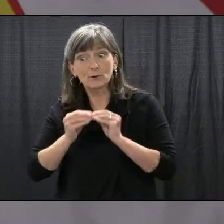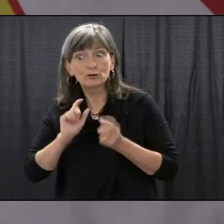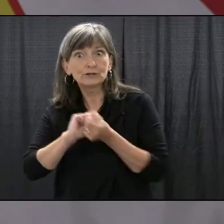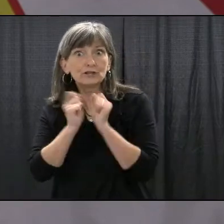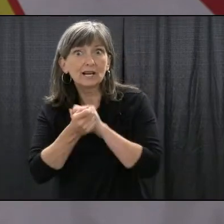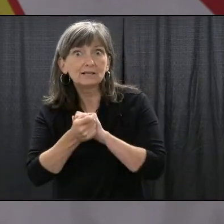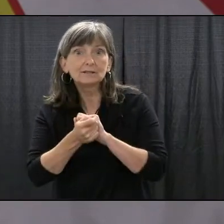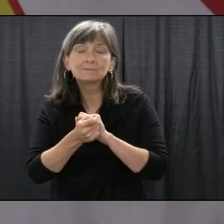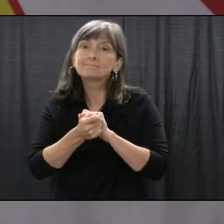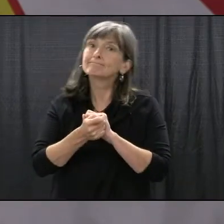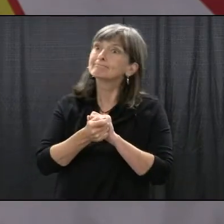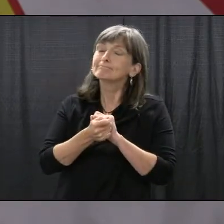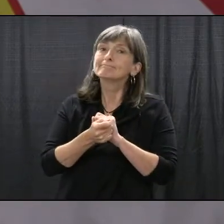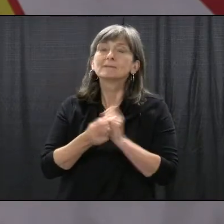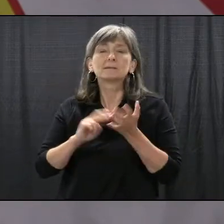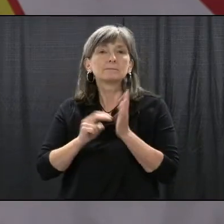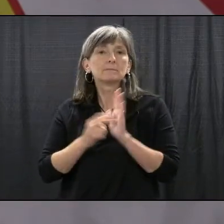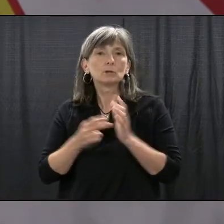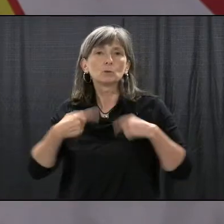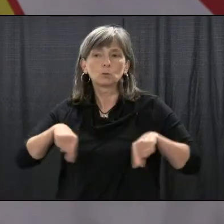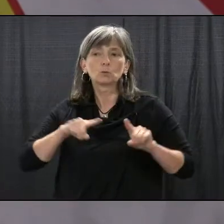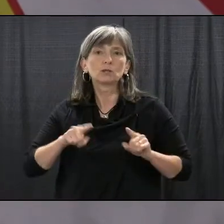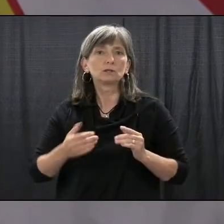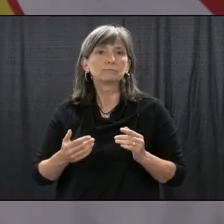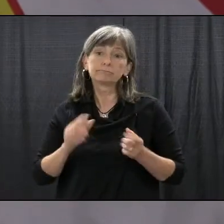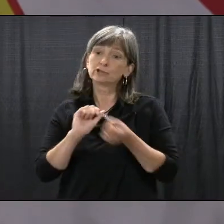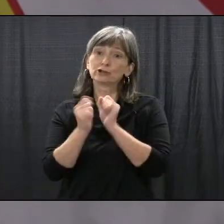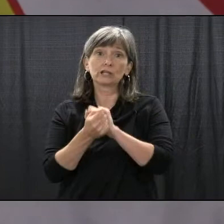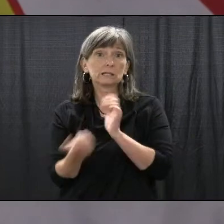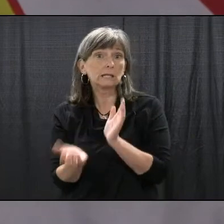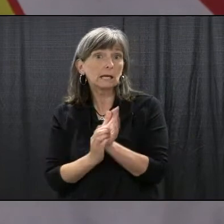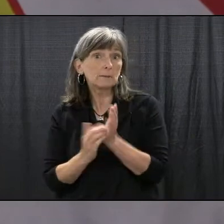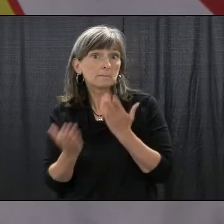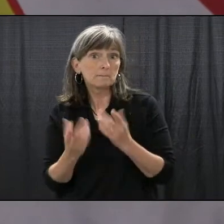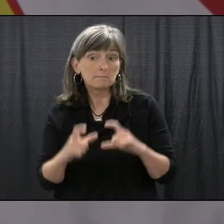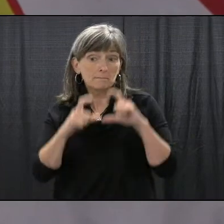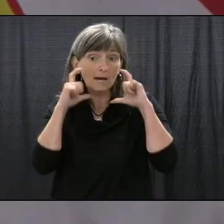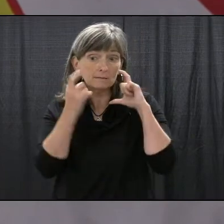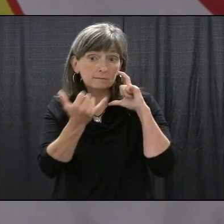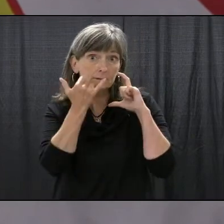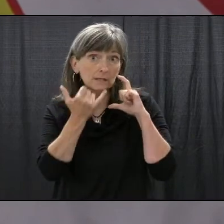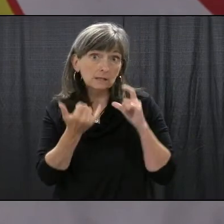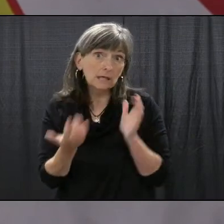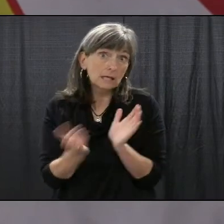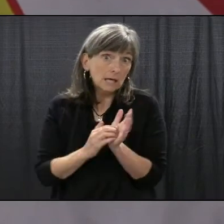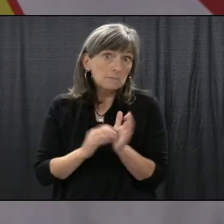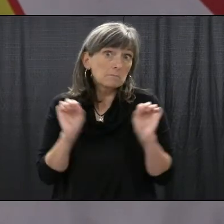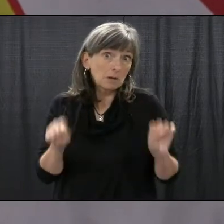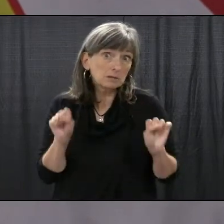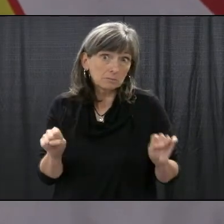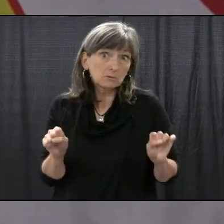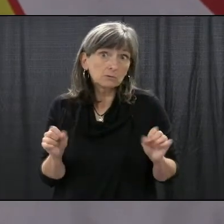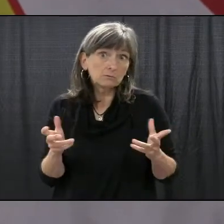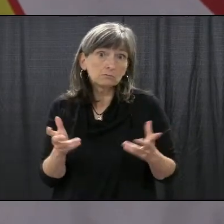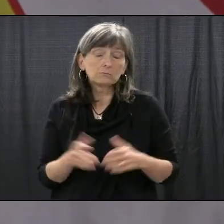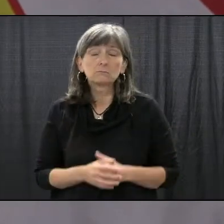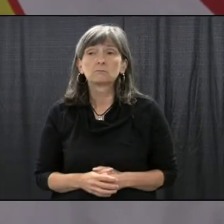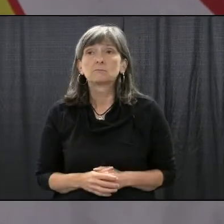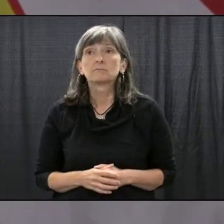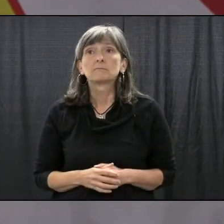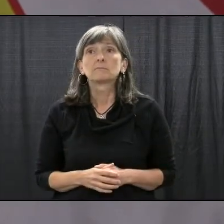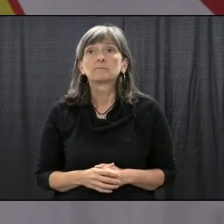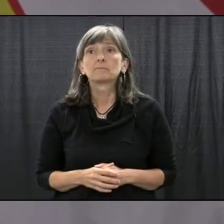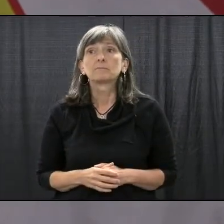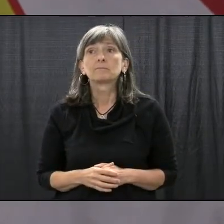will change with it, and that could include measures like reintroducing mandatory masks in indoor